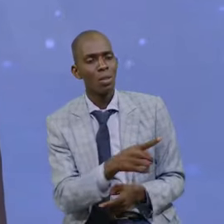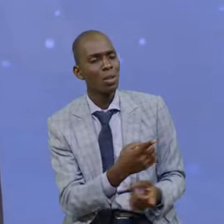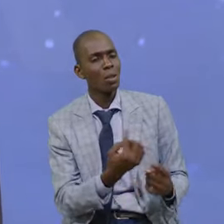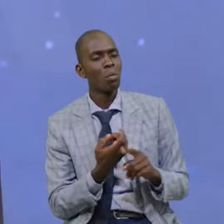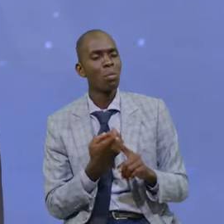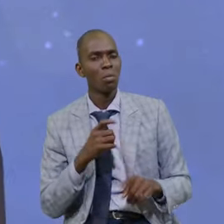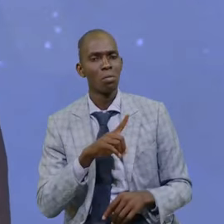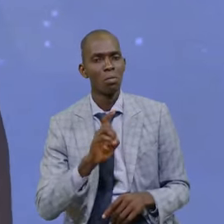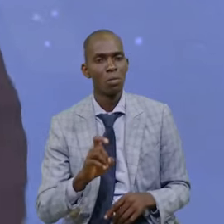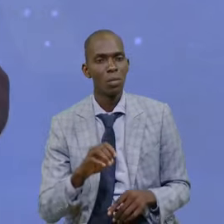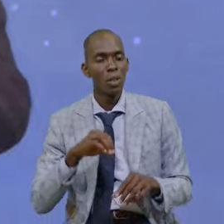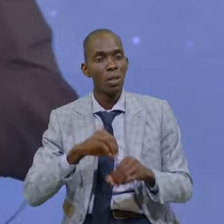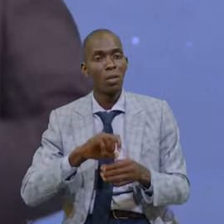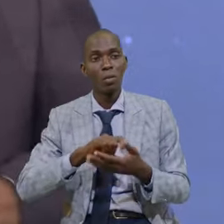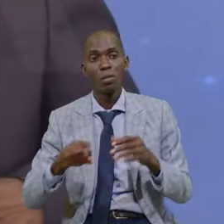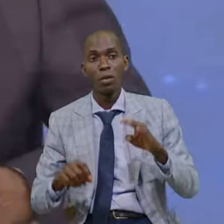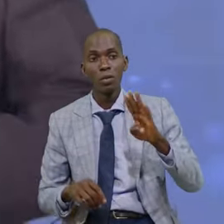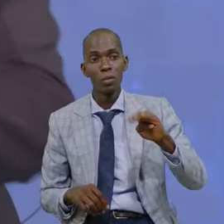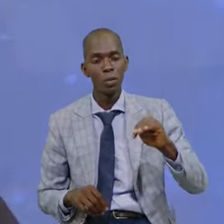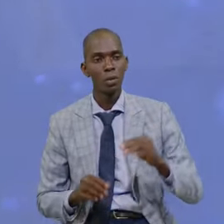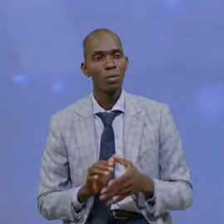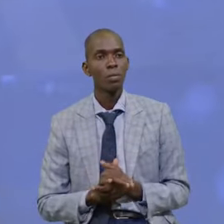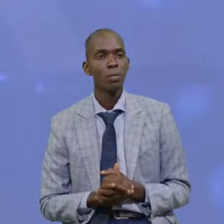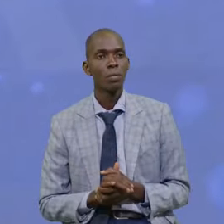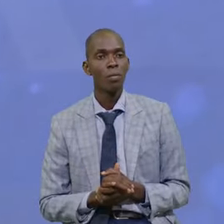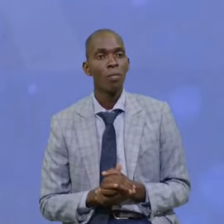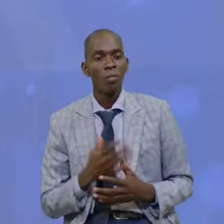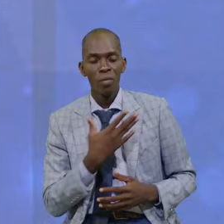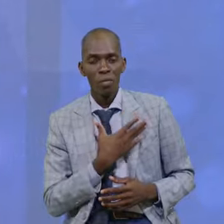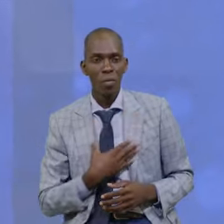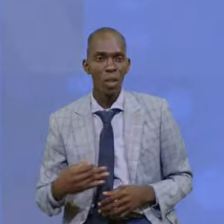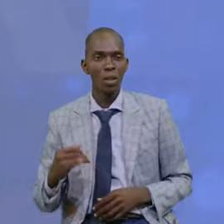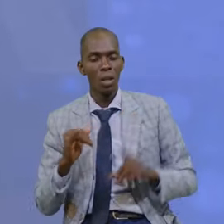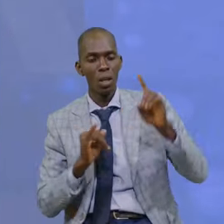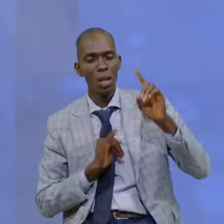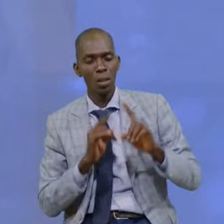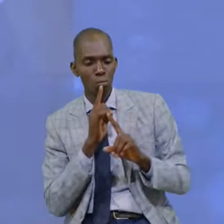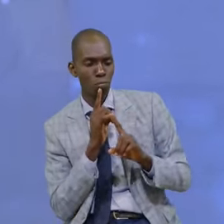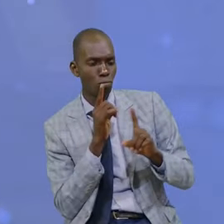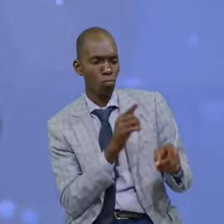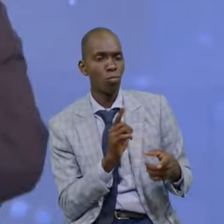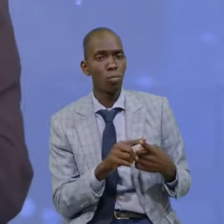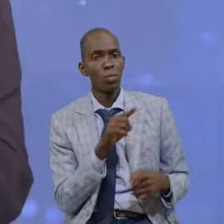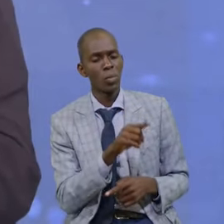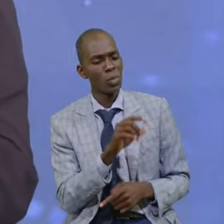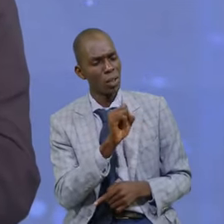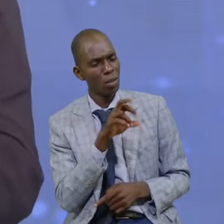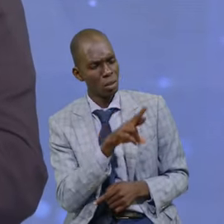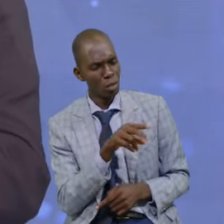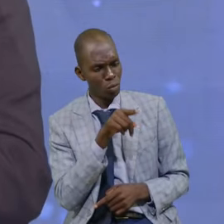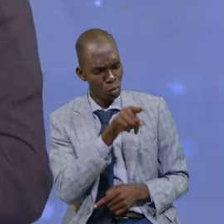Verse 14. In verse 14, and I said unto him, sir,